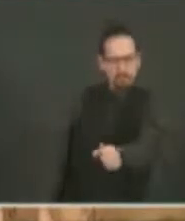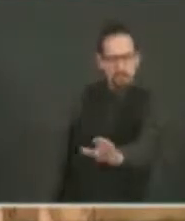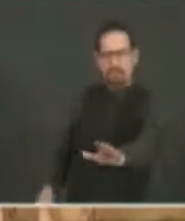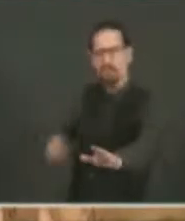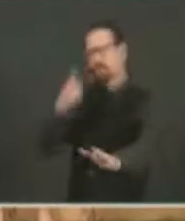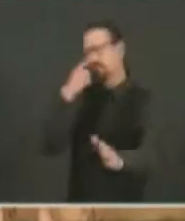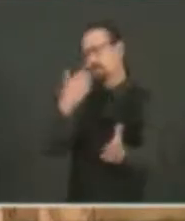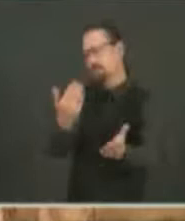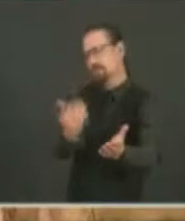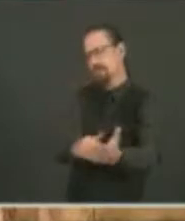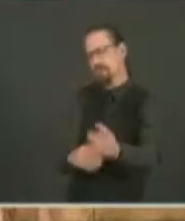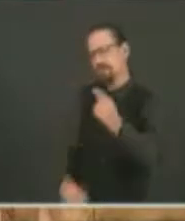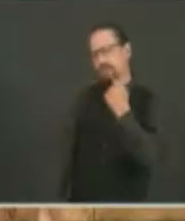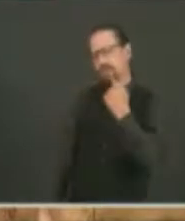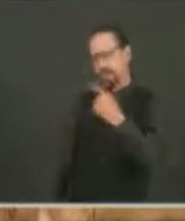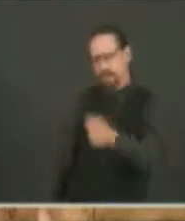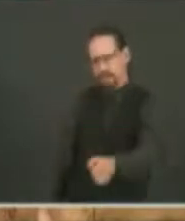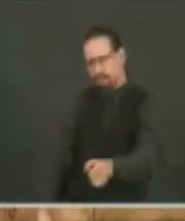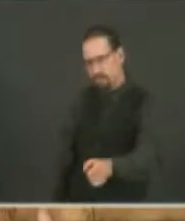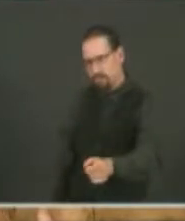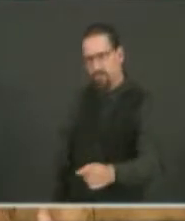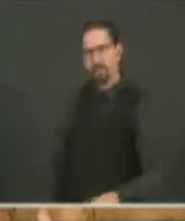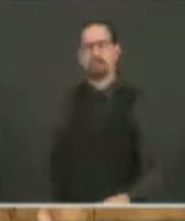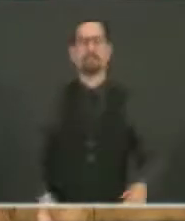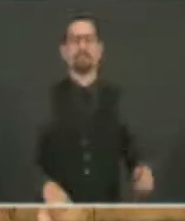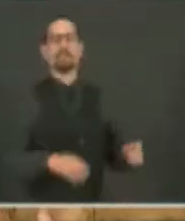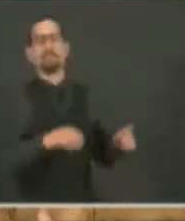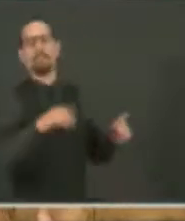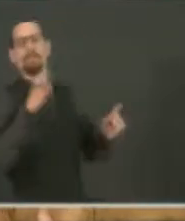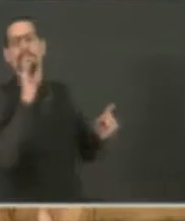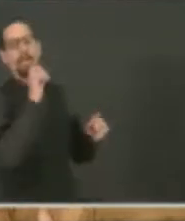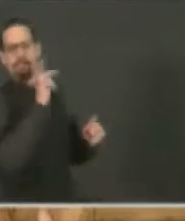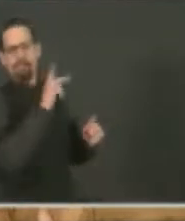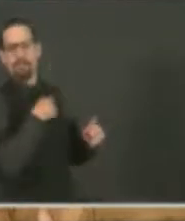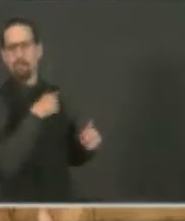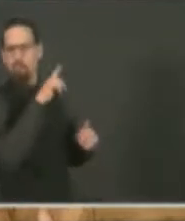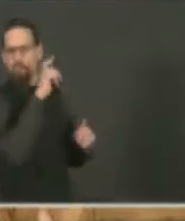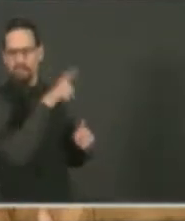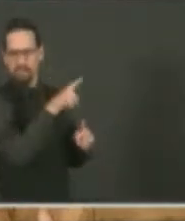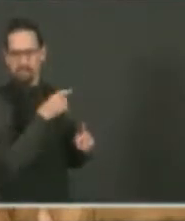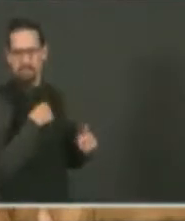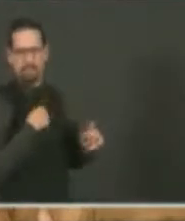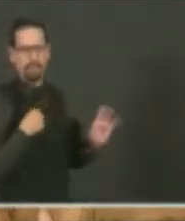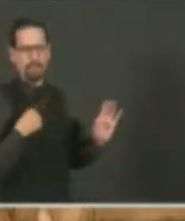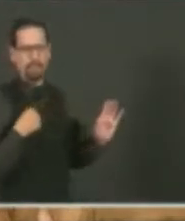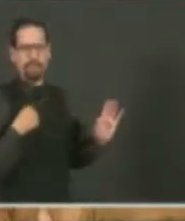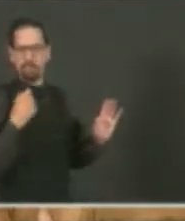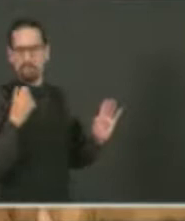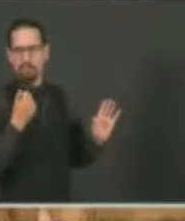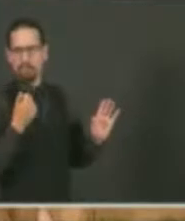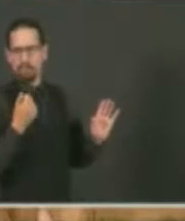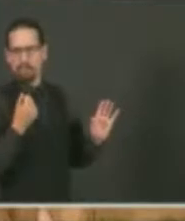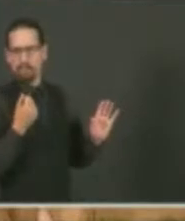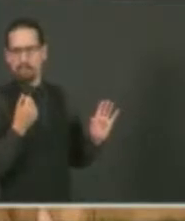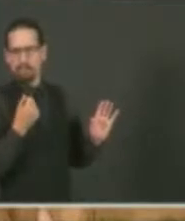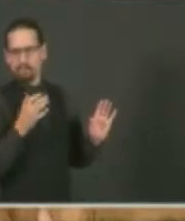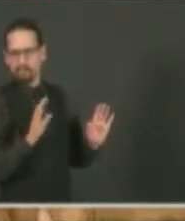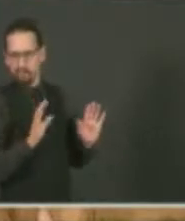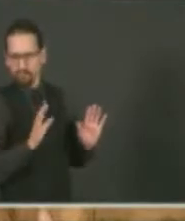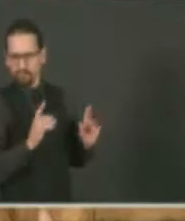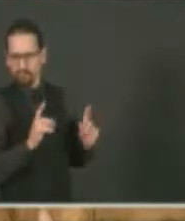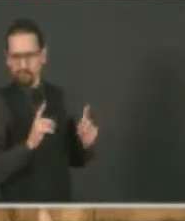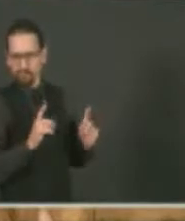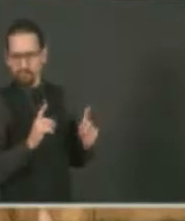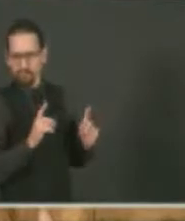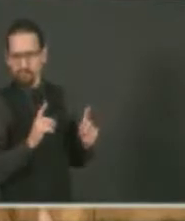Yeah. The question was, are there other factors for Rhode Island that had us somewhat above